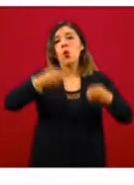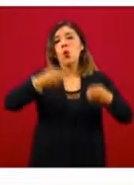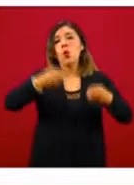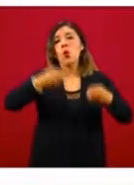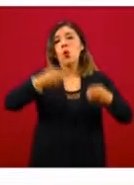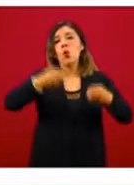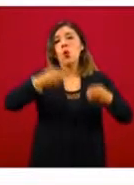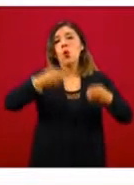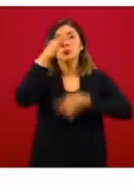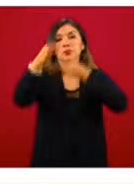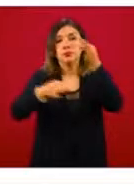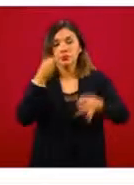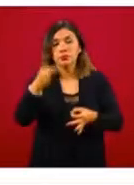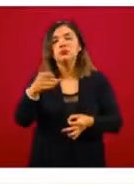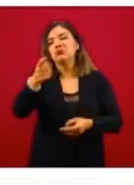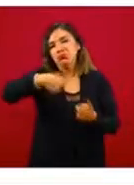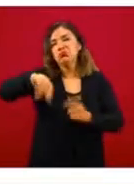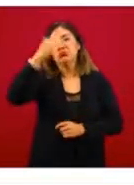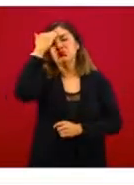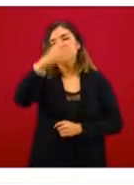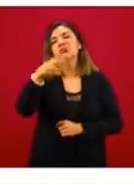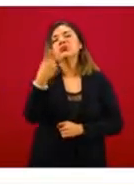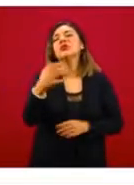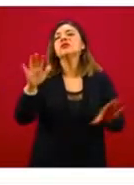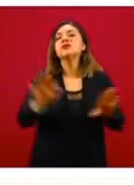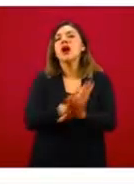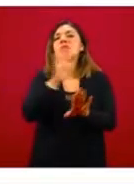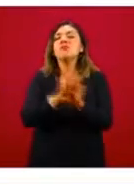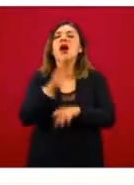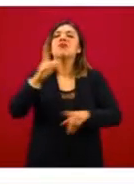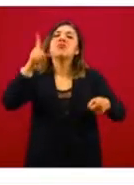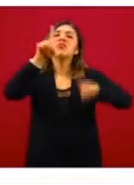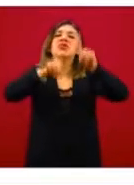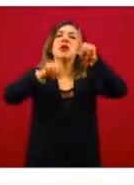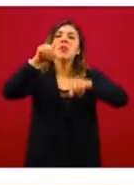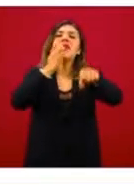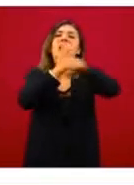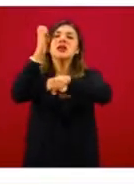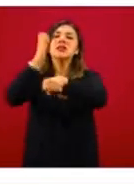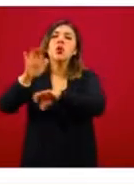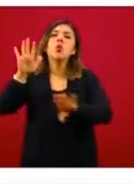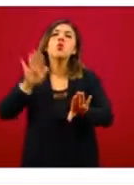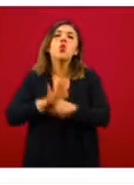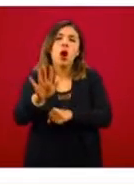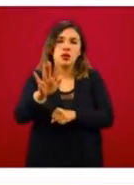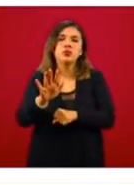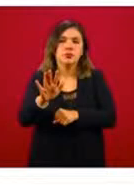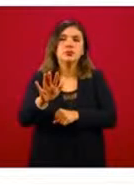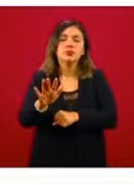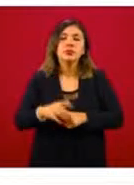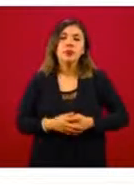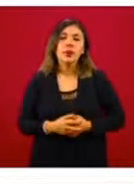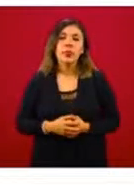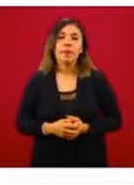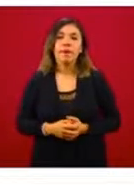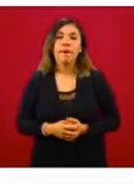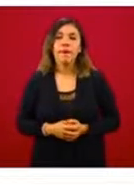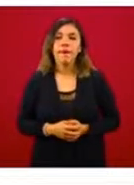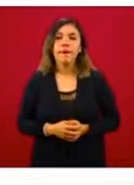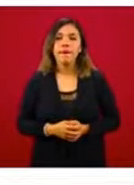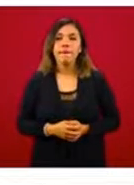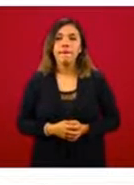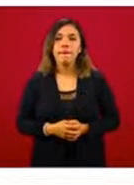12,687 are available. This varies depending on state, and we'll see that on the next